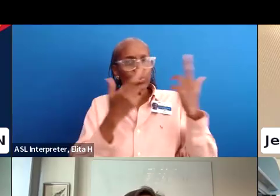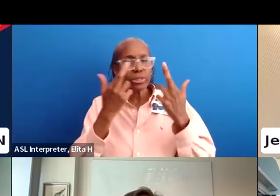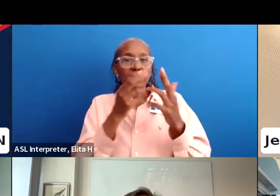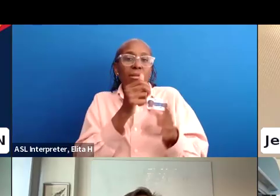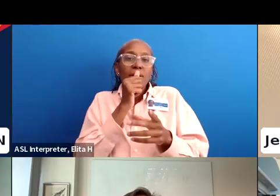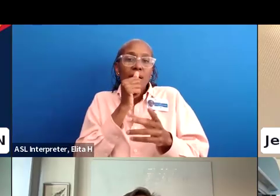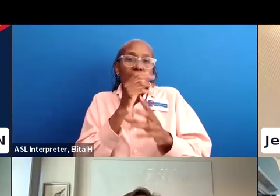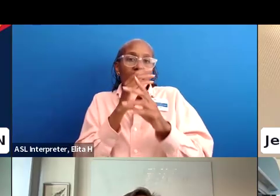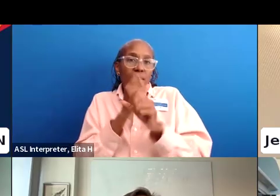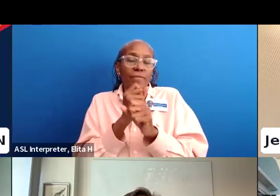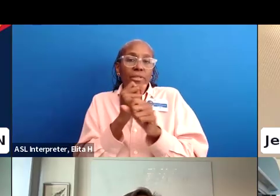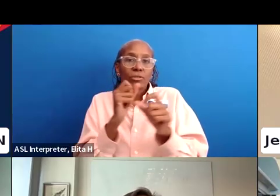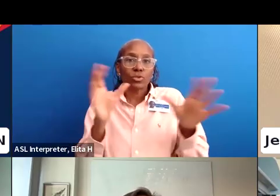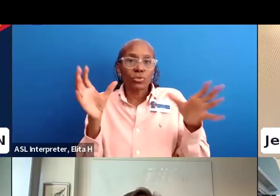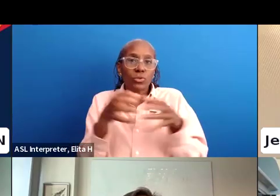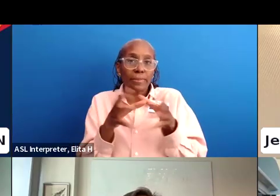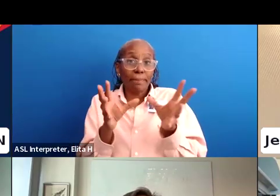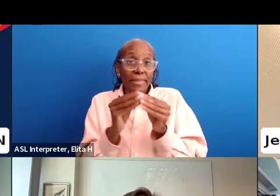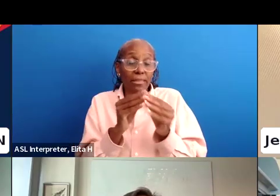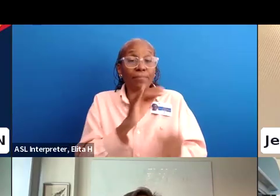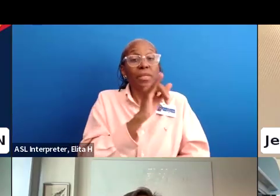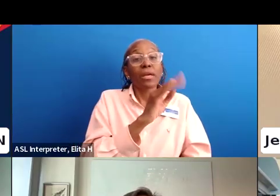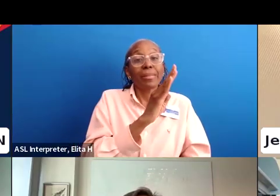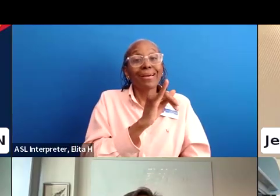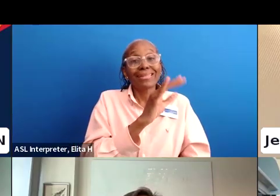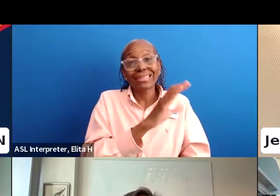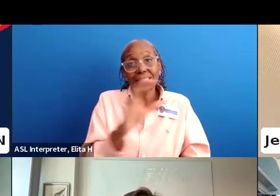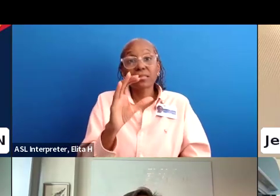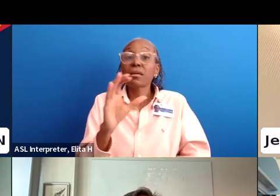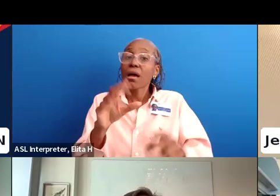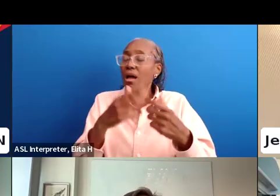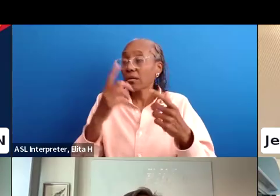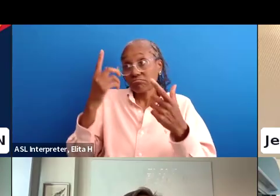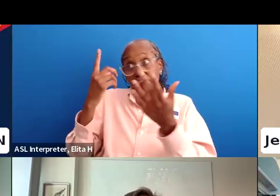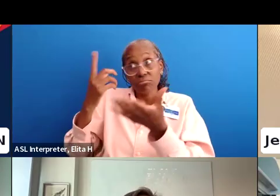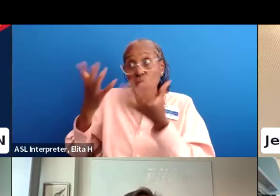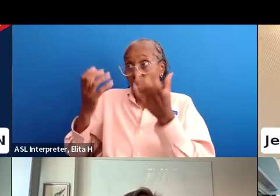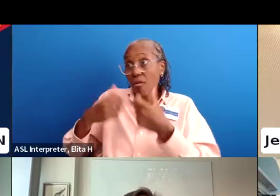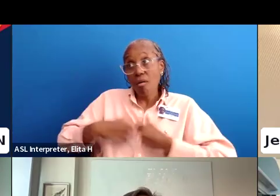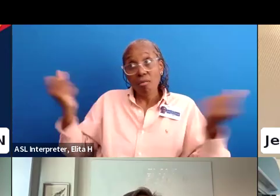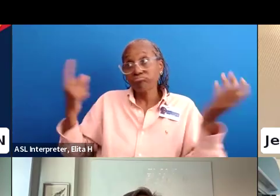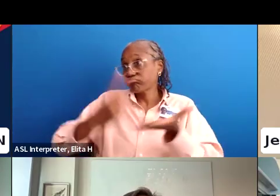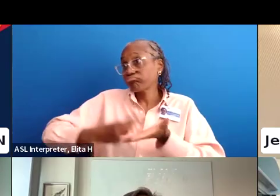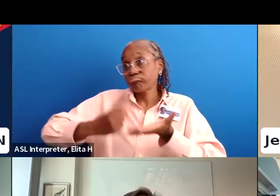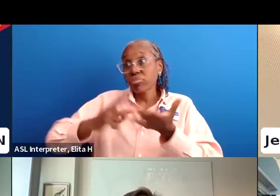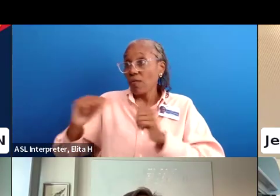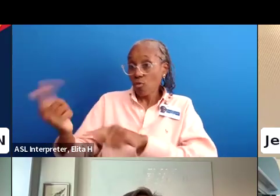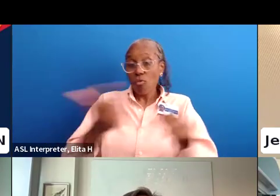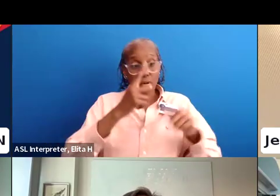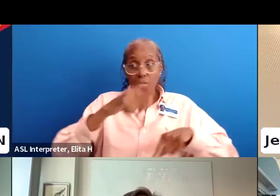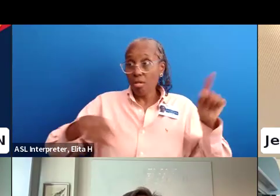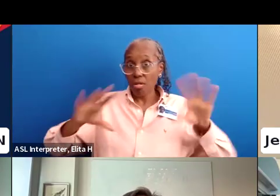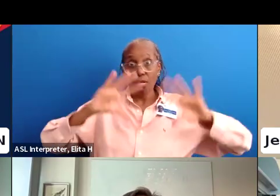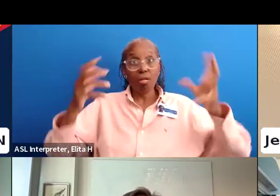confidential silos. And the IBCICC provides for open, transparent discussion across stakeholders in a